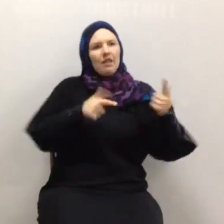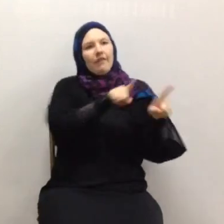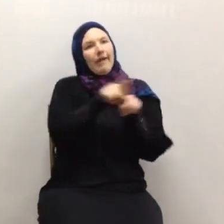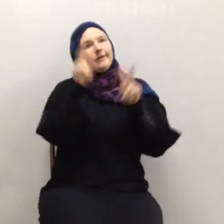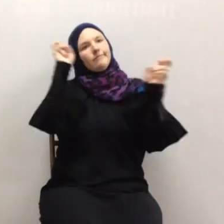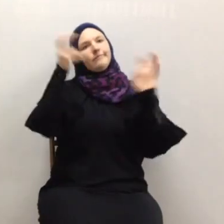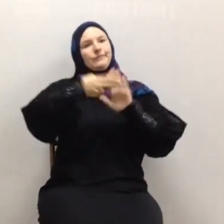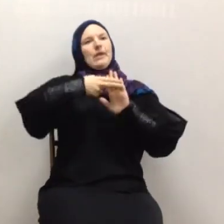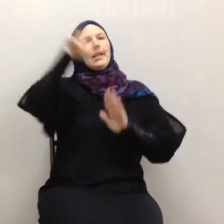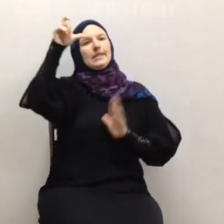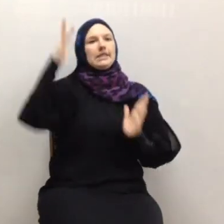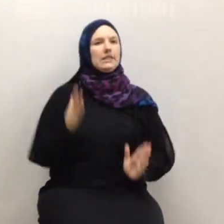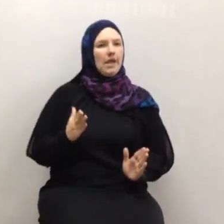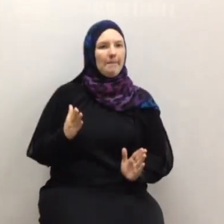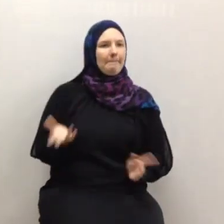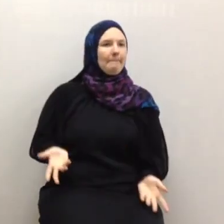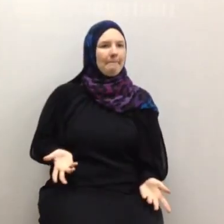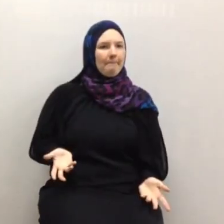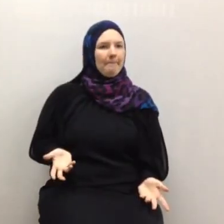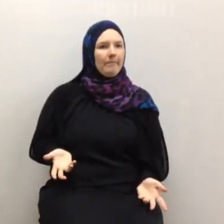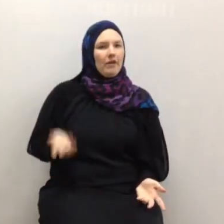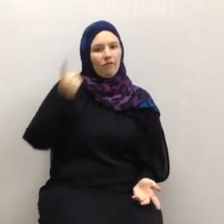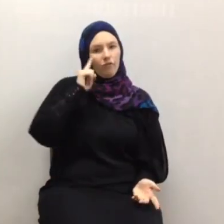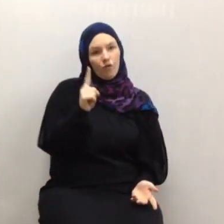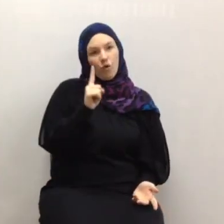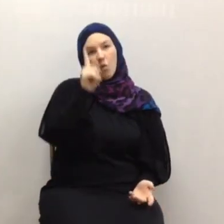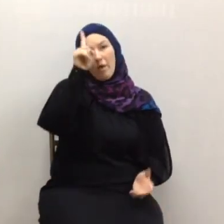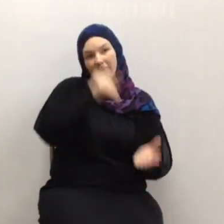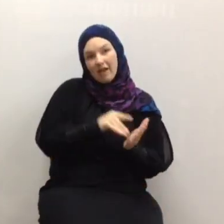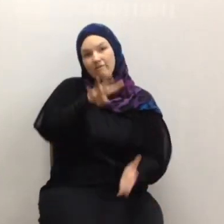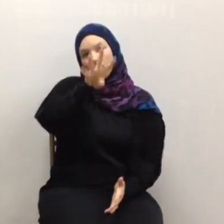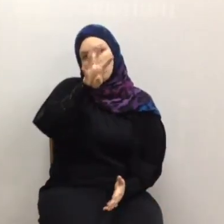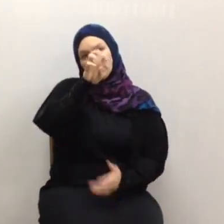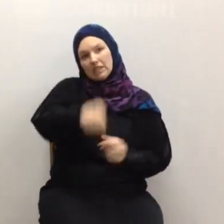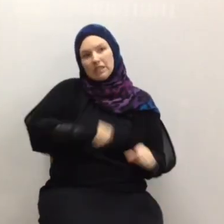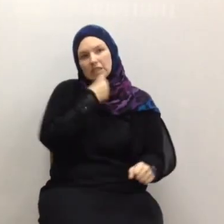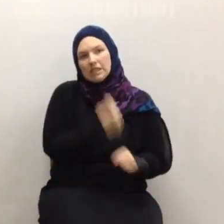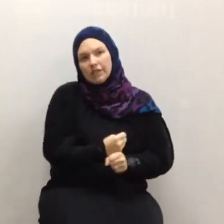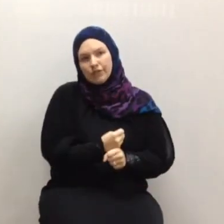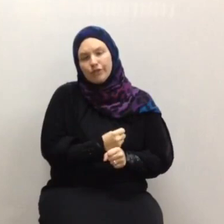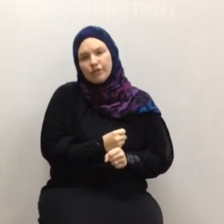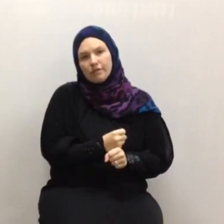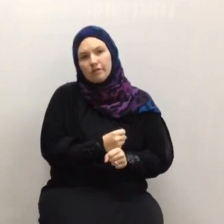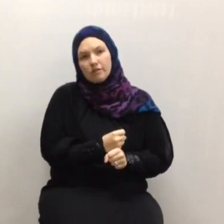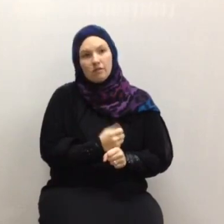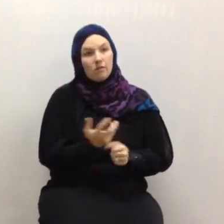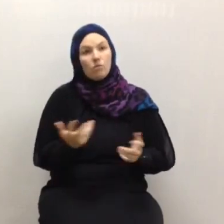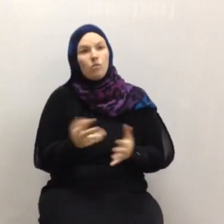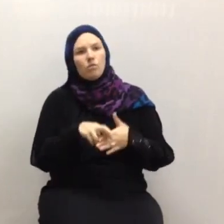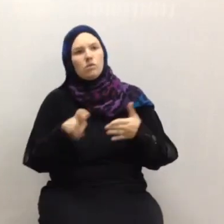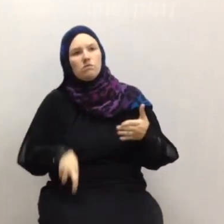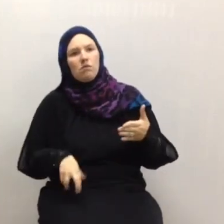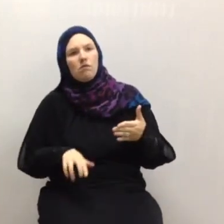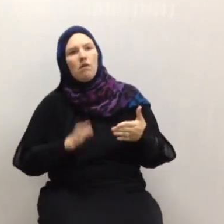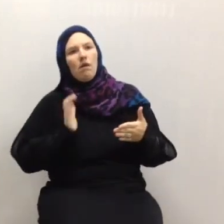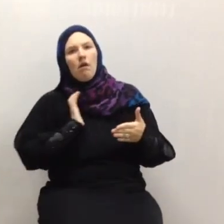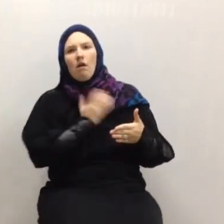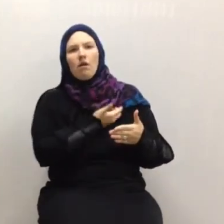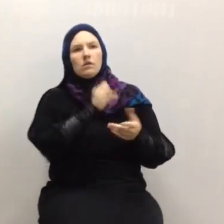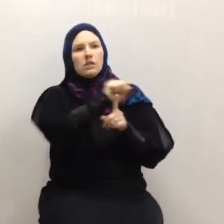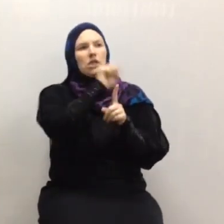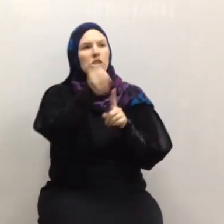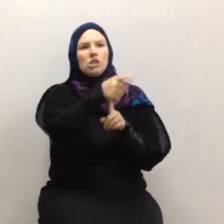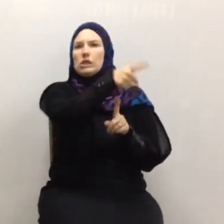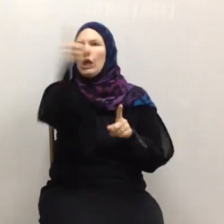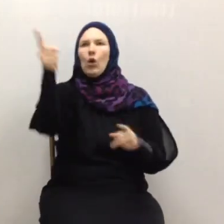for 1400 years, and the result is our situation is the worst. So